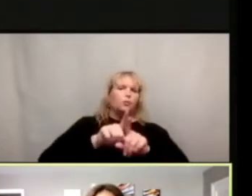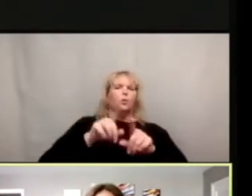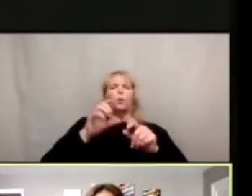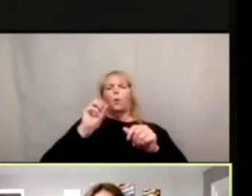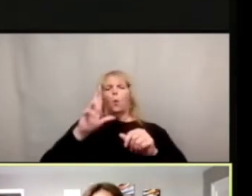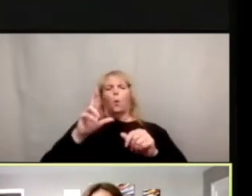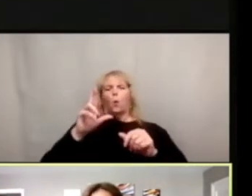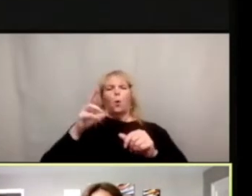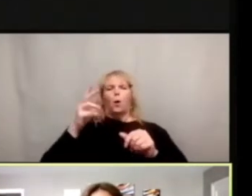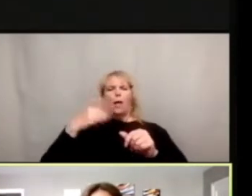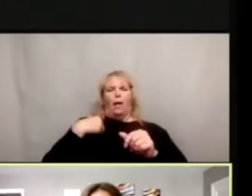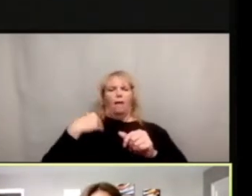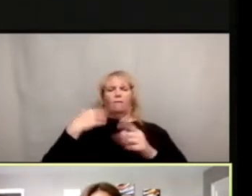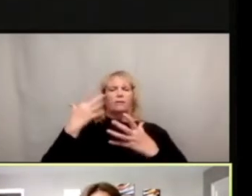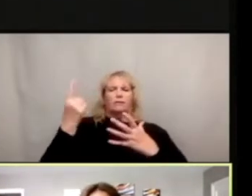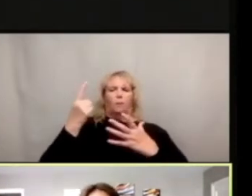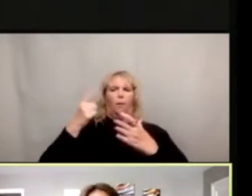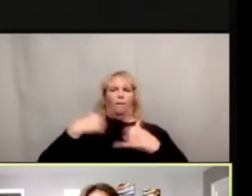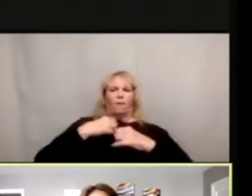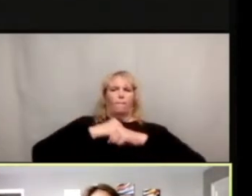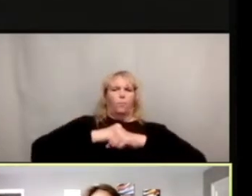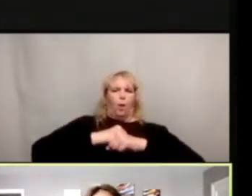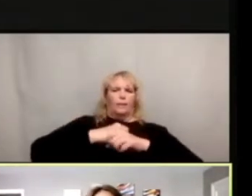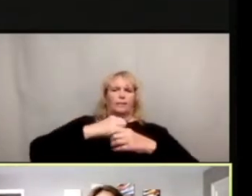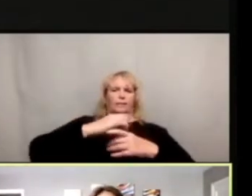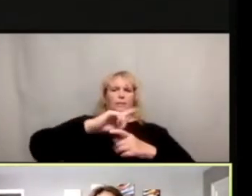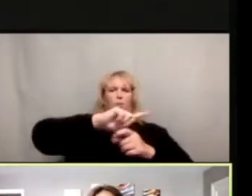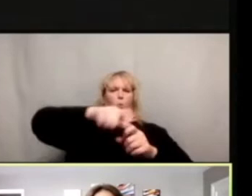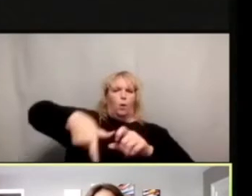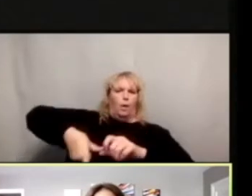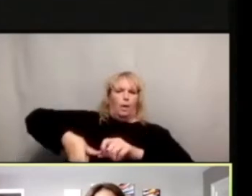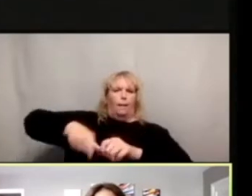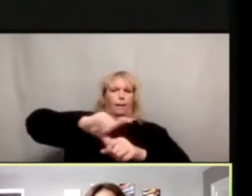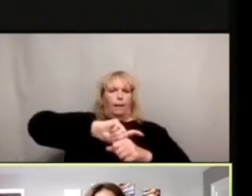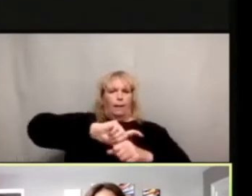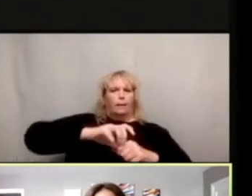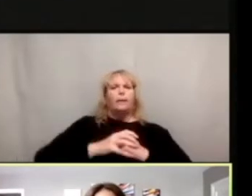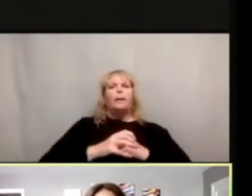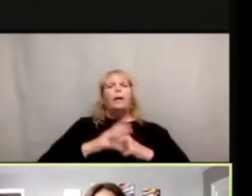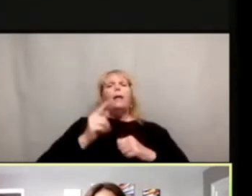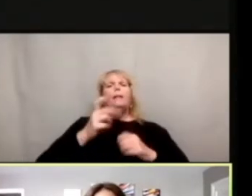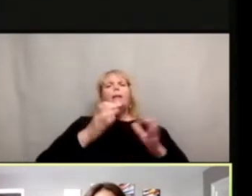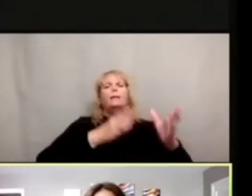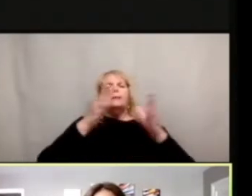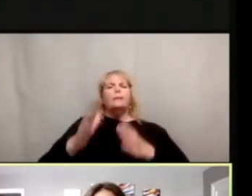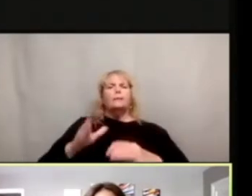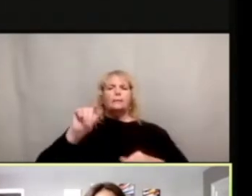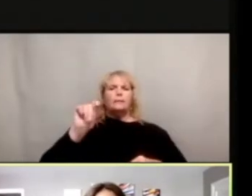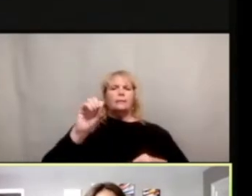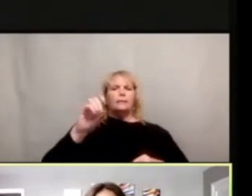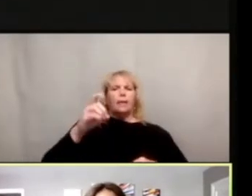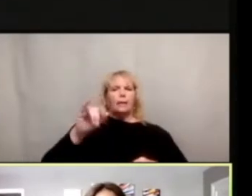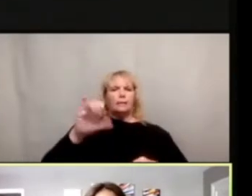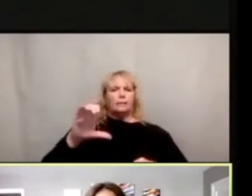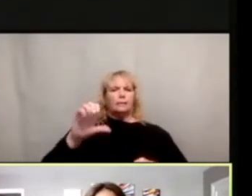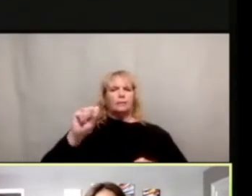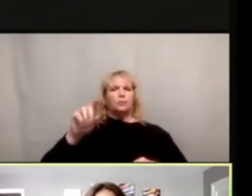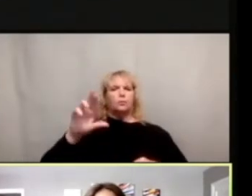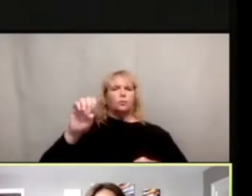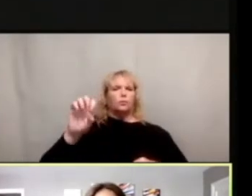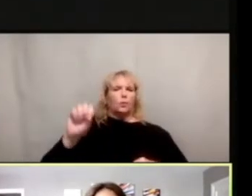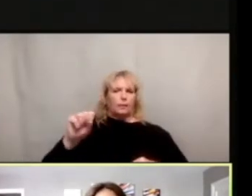these buffers. Then there's the toxic stress, right, on the far right. And this is what we're really interested in terms